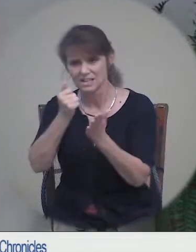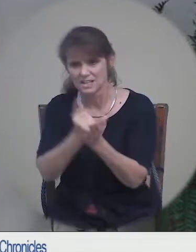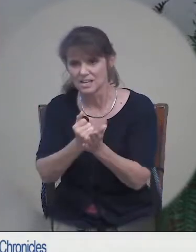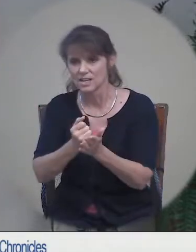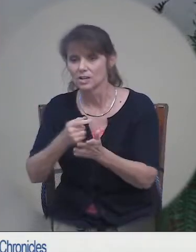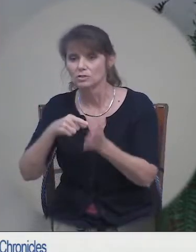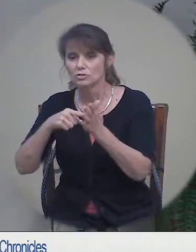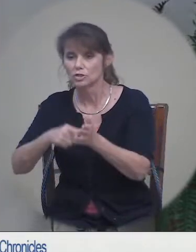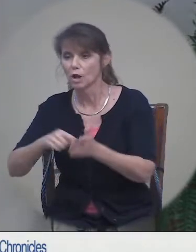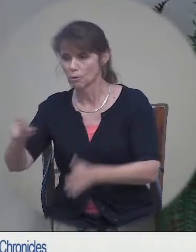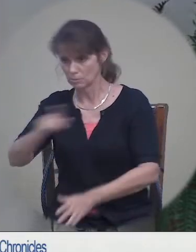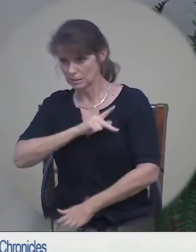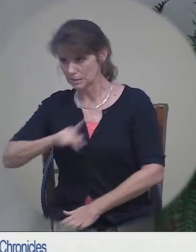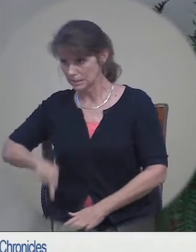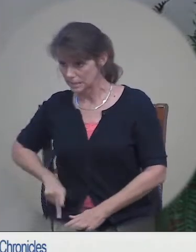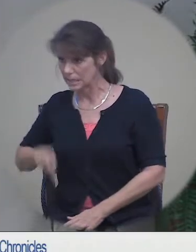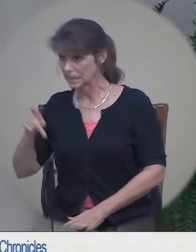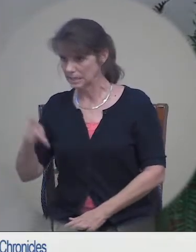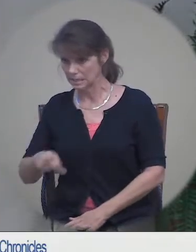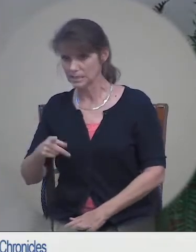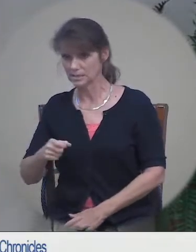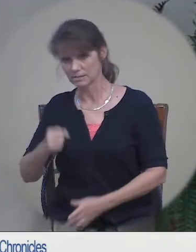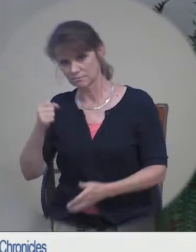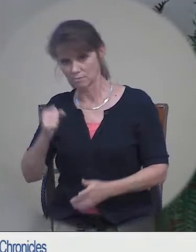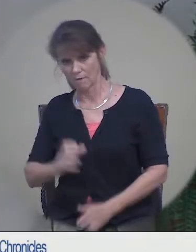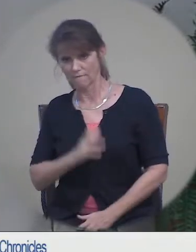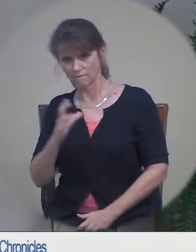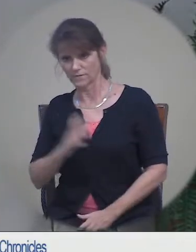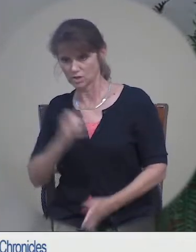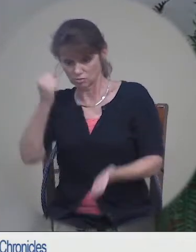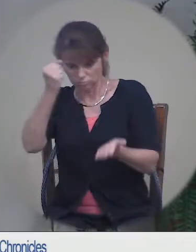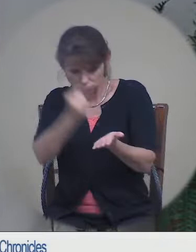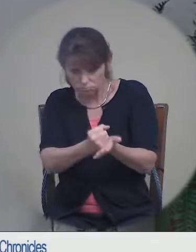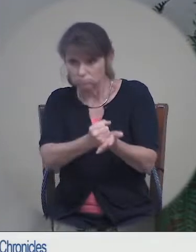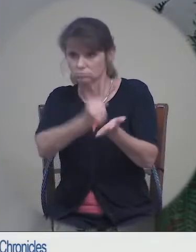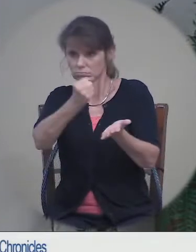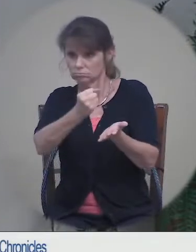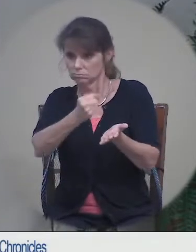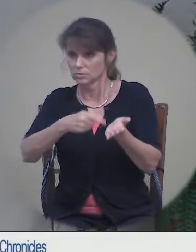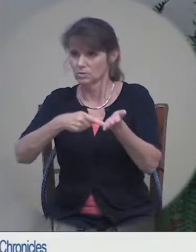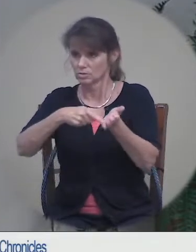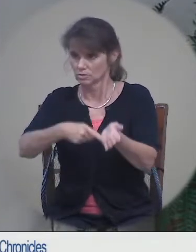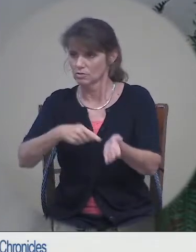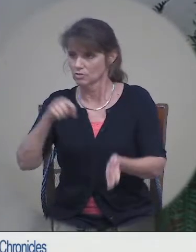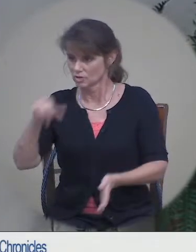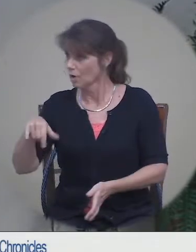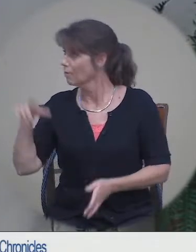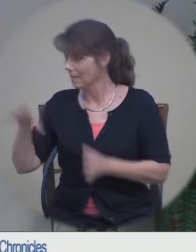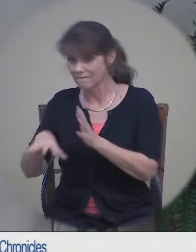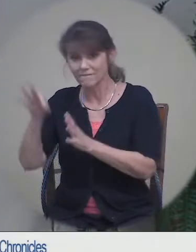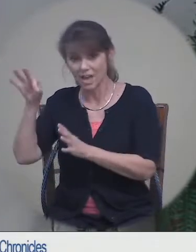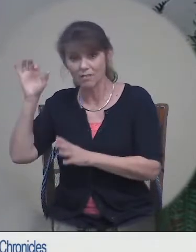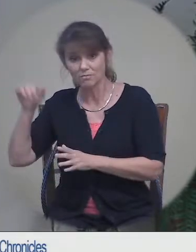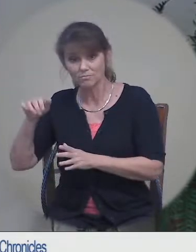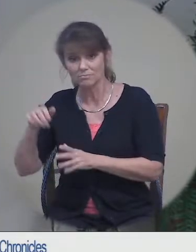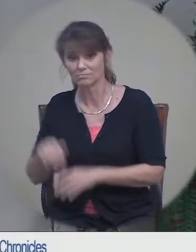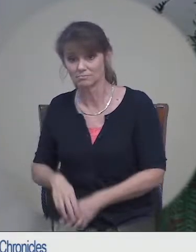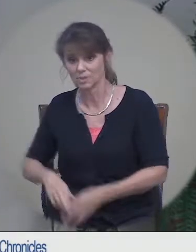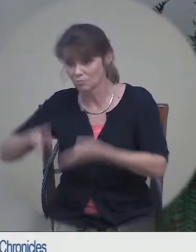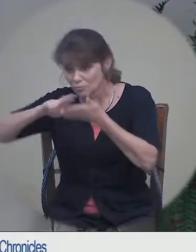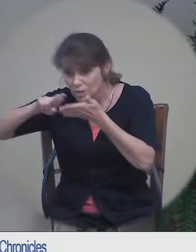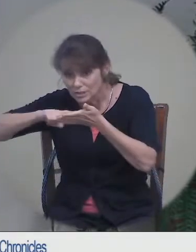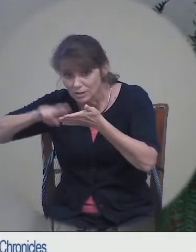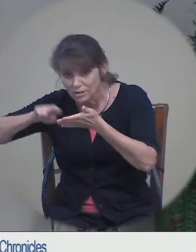authenticate his documentation, it has 2 Ankhs and 2 suns, or winged suns, on it. And it has